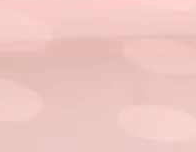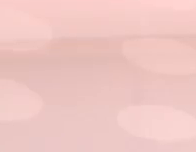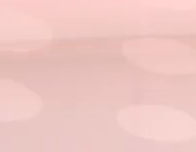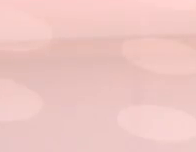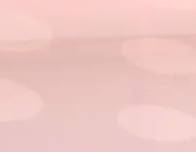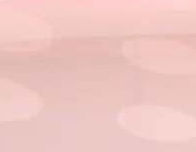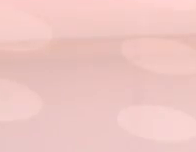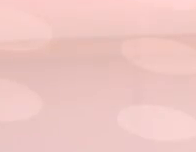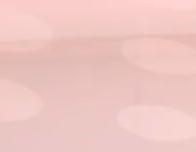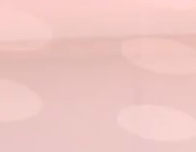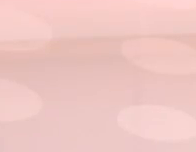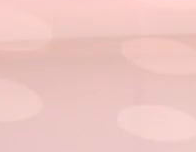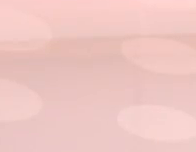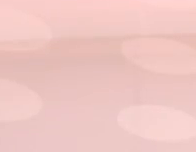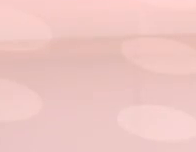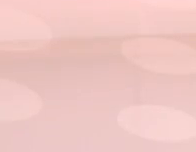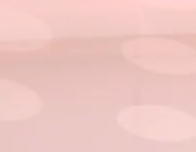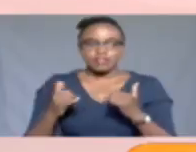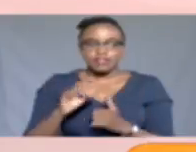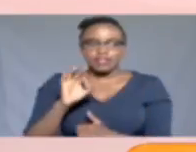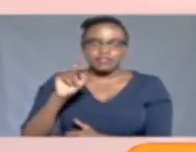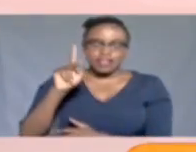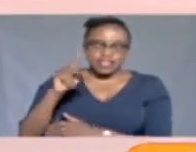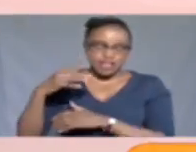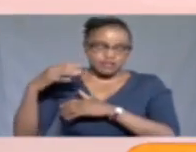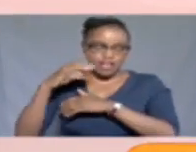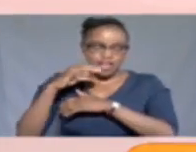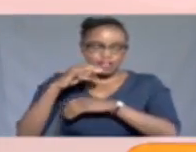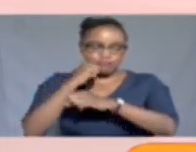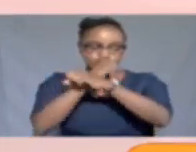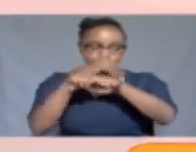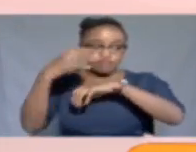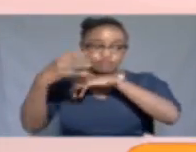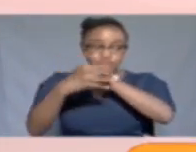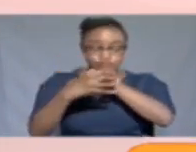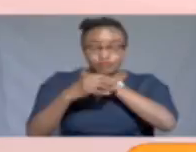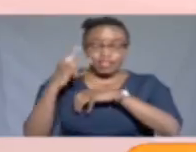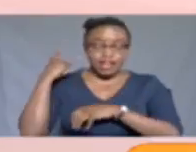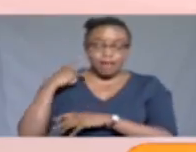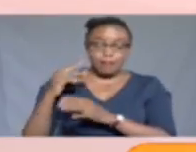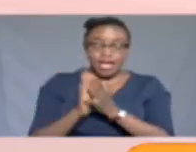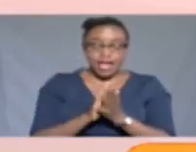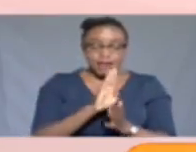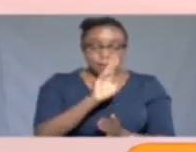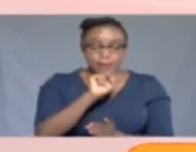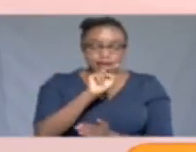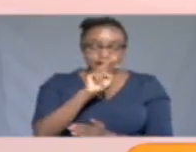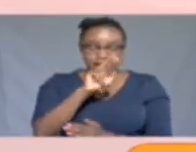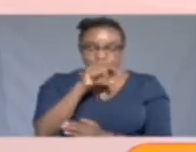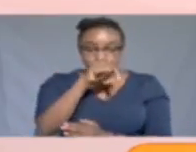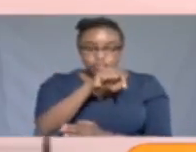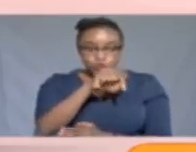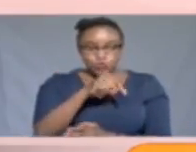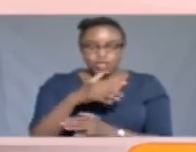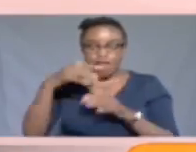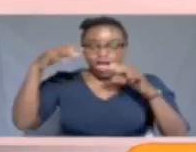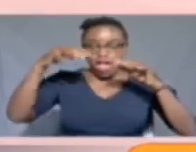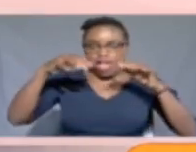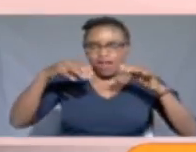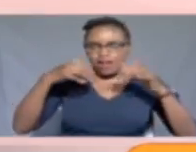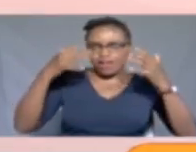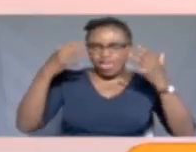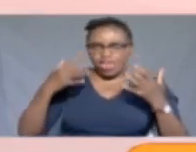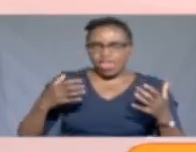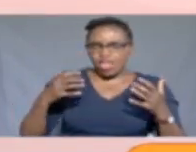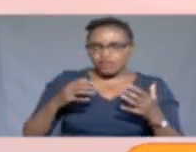All right, let's talk sports. Now, the FKF Shield final between Kariobangi Sharks and Bandari was rained off this afternoon,